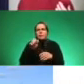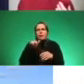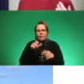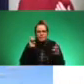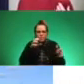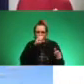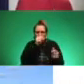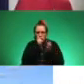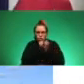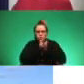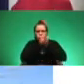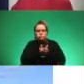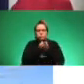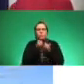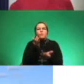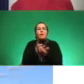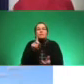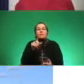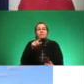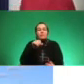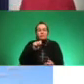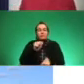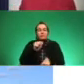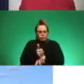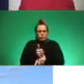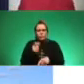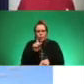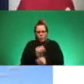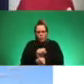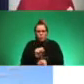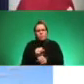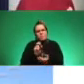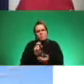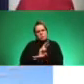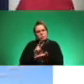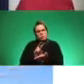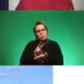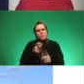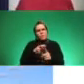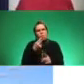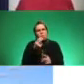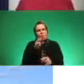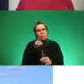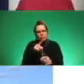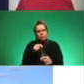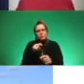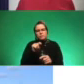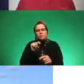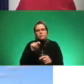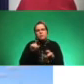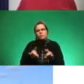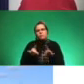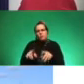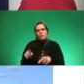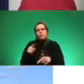to get to Davis Station where I did my work. And this year, and that was about a 2-week trip from Hobart in Tasmania, Australia.